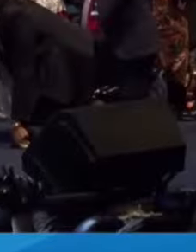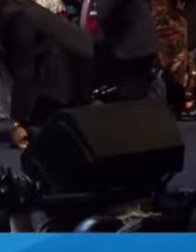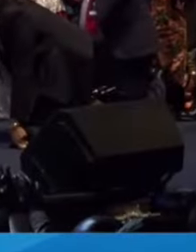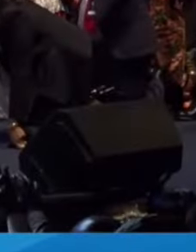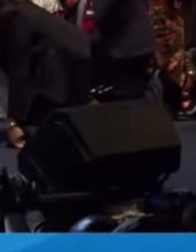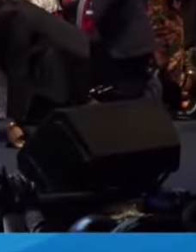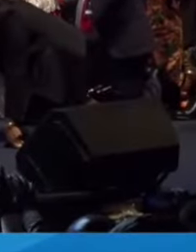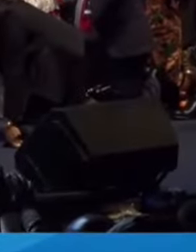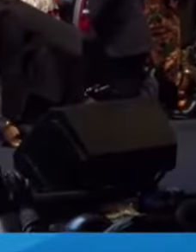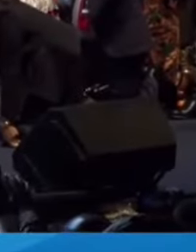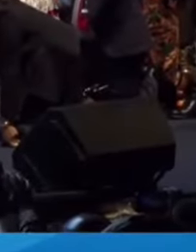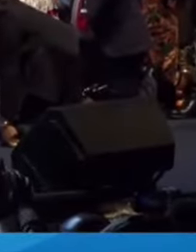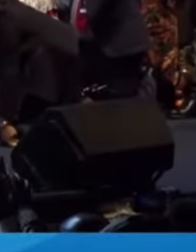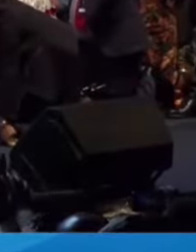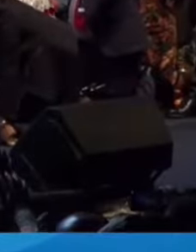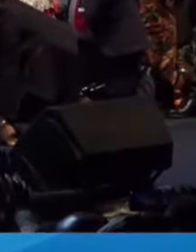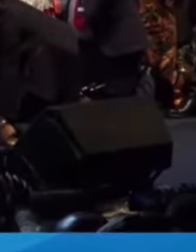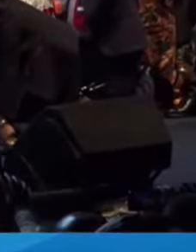Heavenly